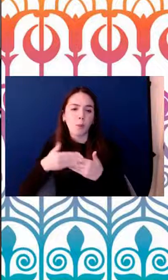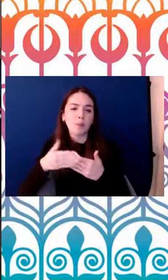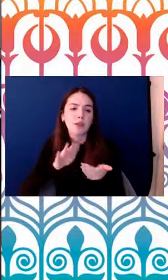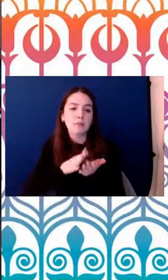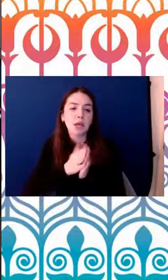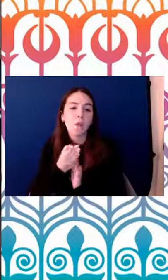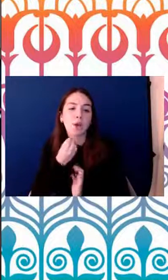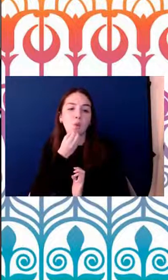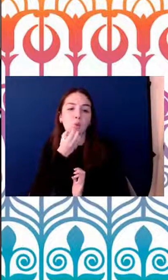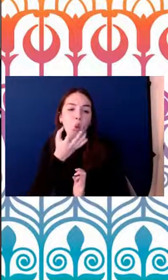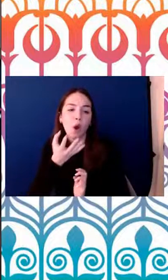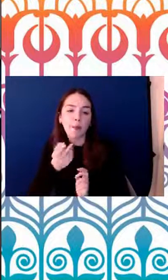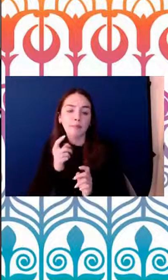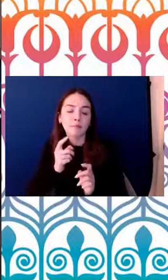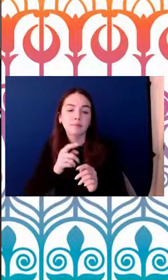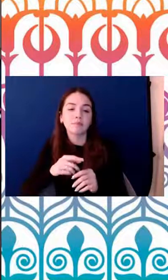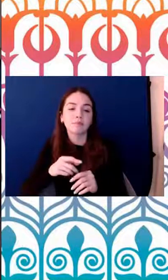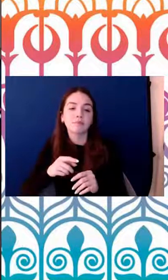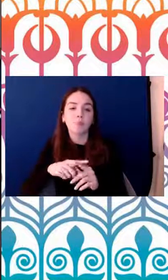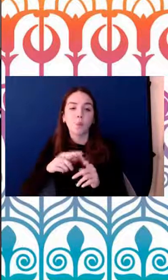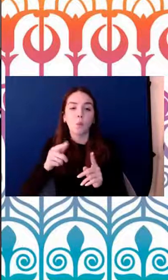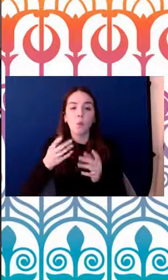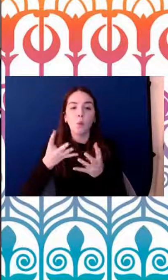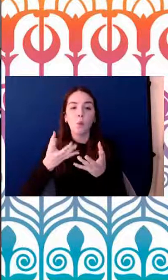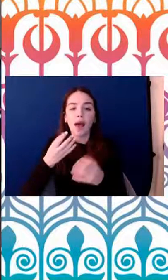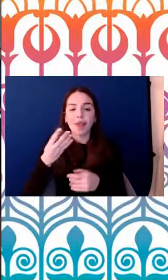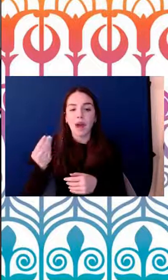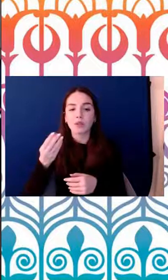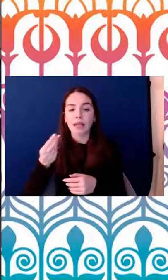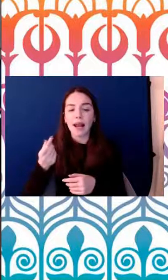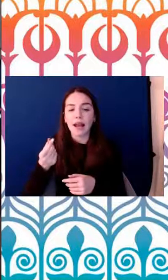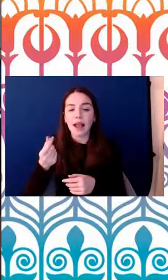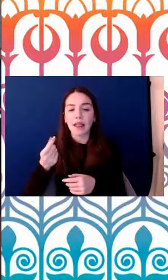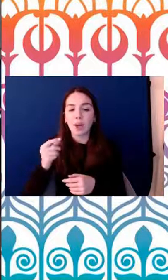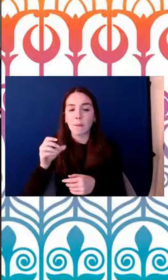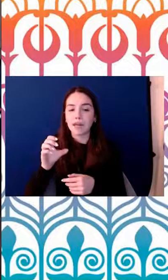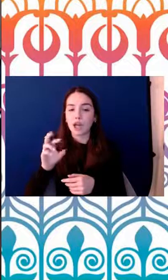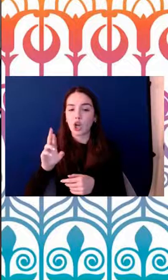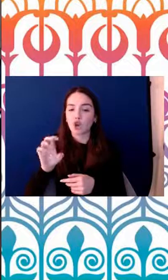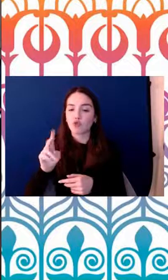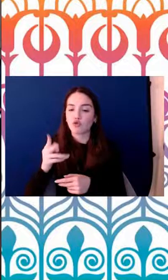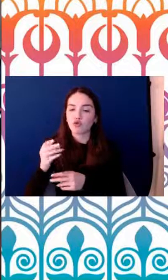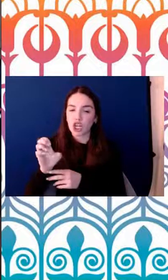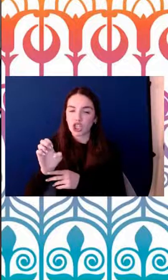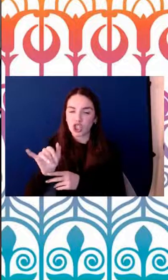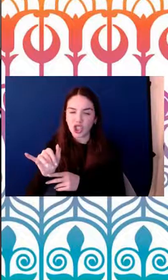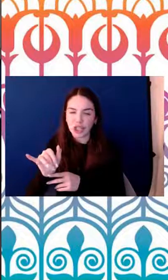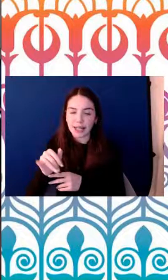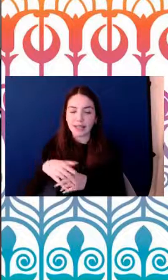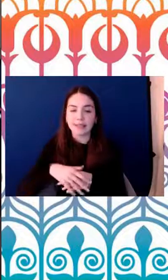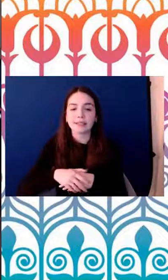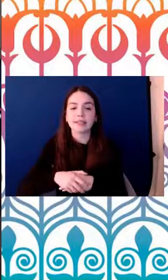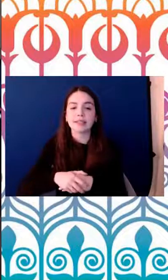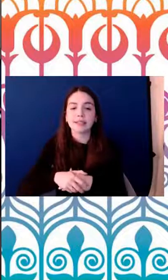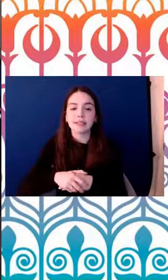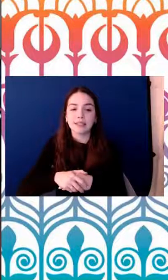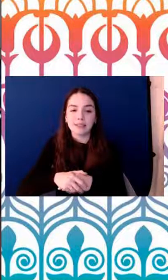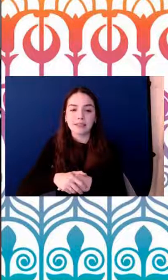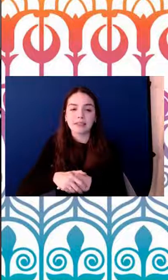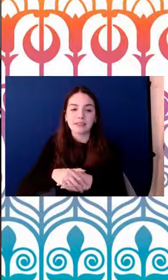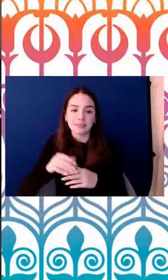little crunchy on the outside, which is nice when you're making avocado because it's so mushy. Those textures together, you're gonna